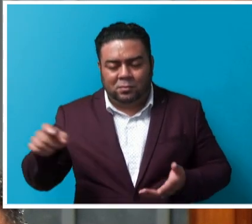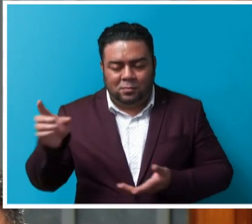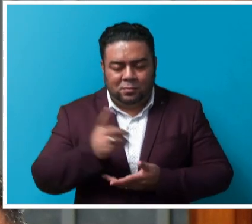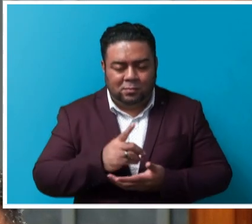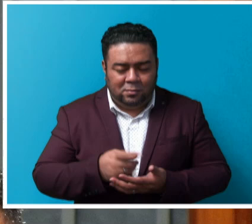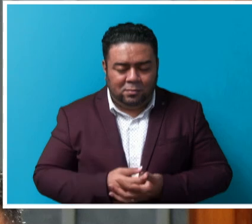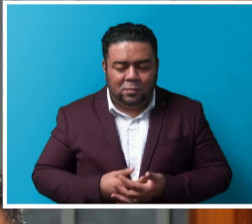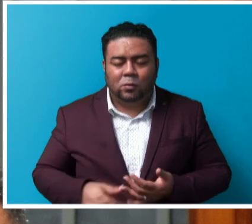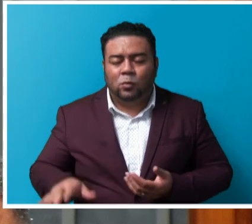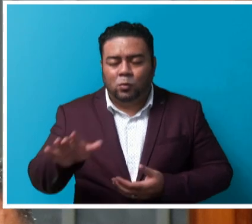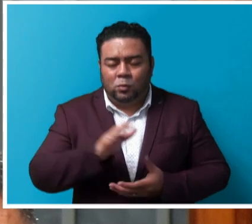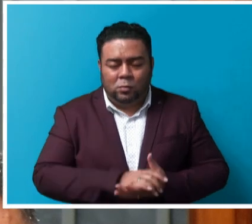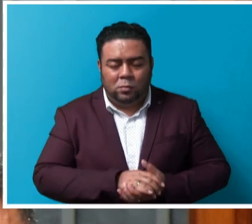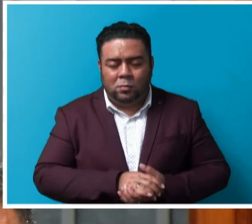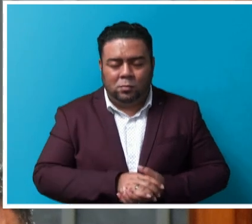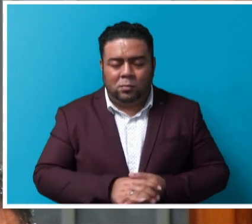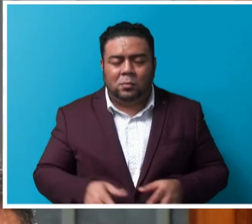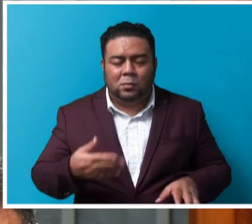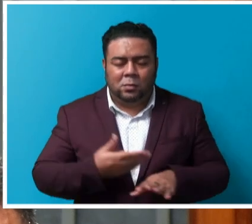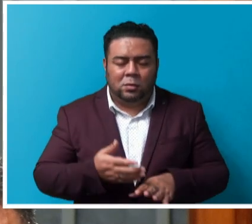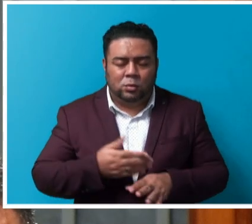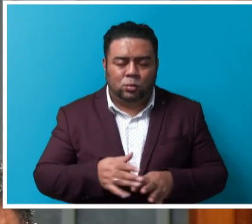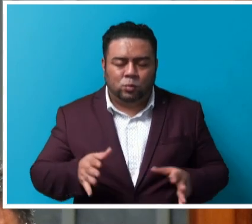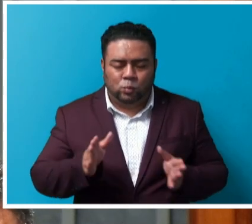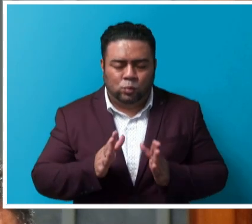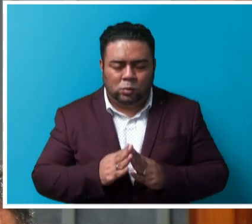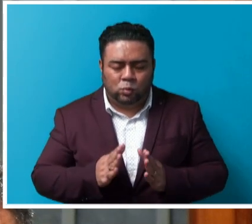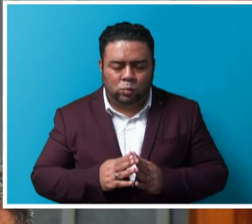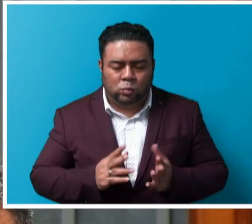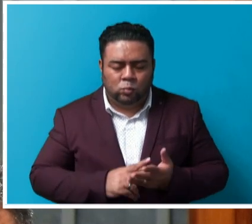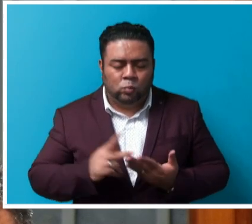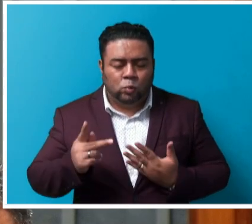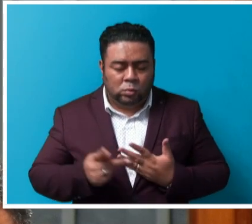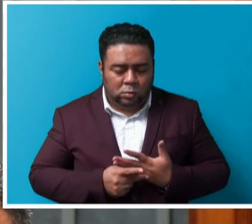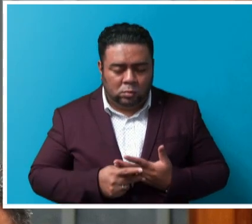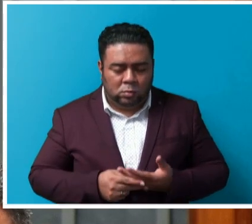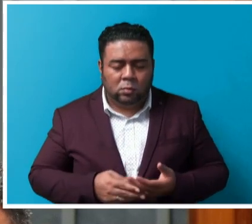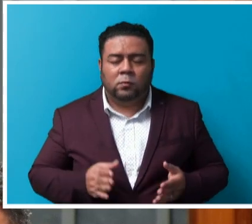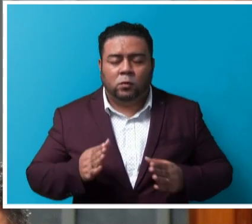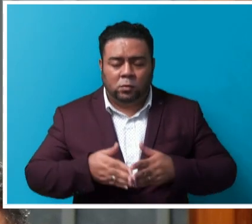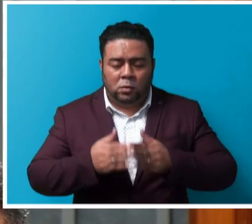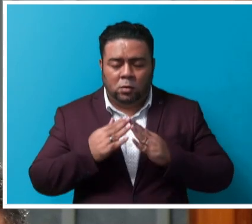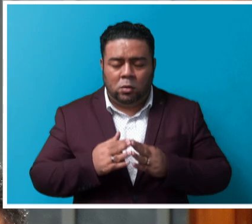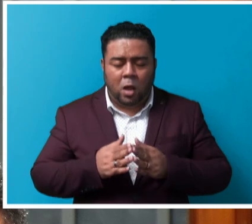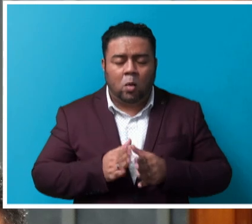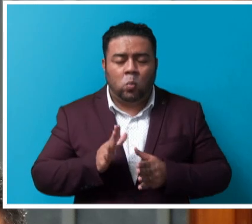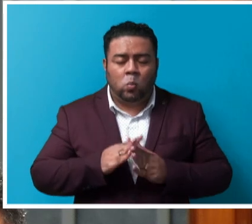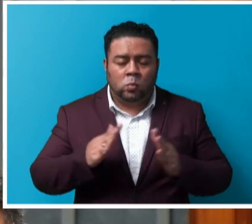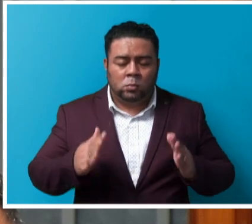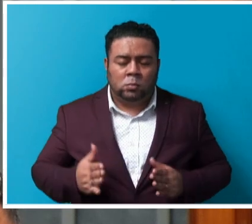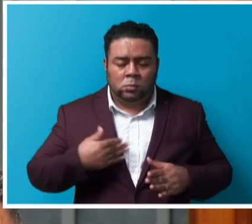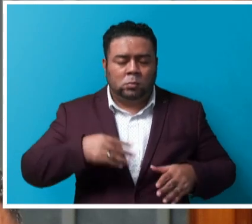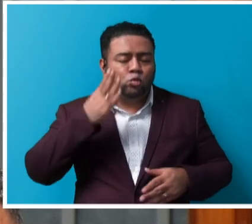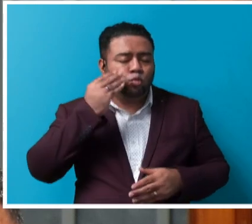integrated into all these new town projects. In terms of housing and sugar, Mr. Speaker, sir, the government's